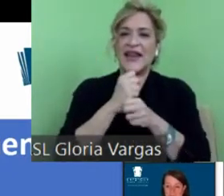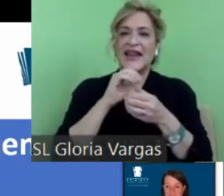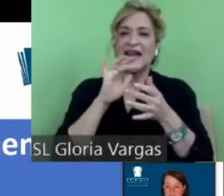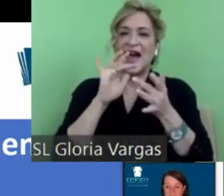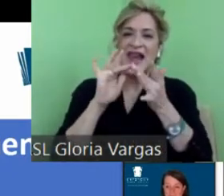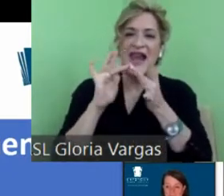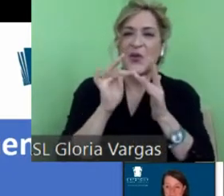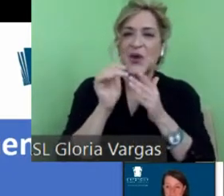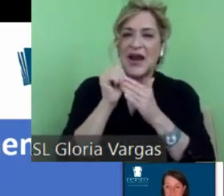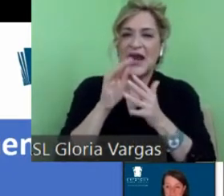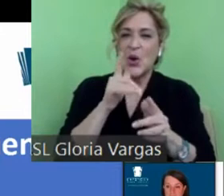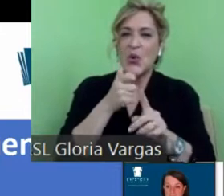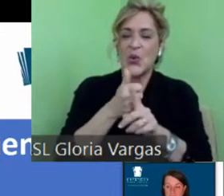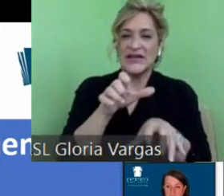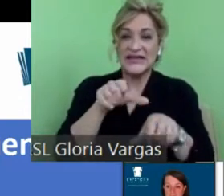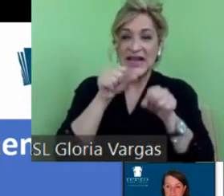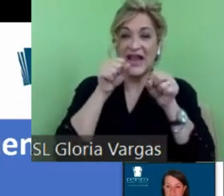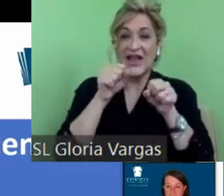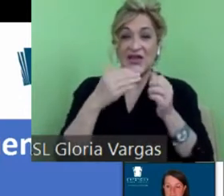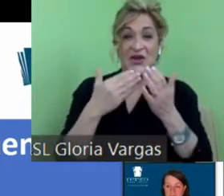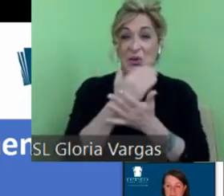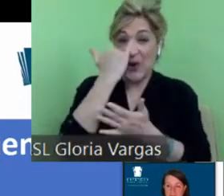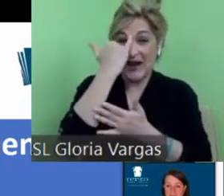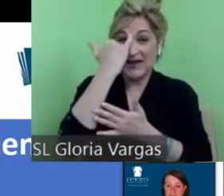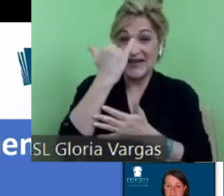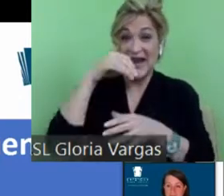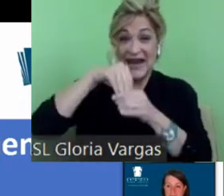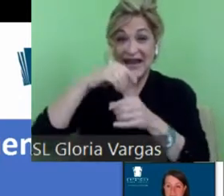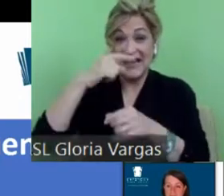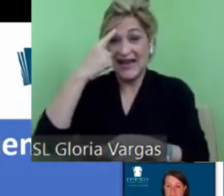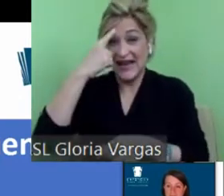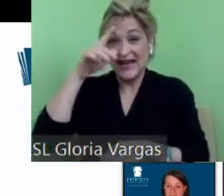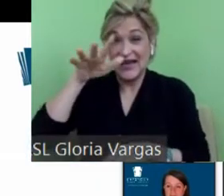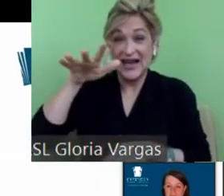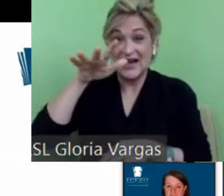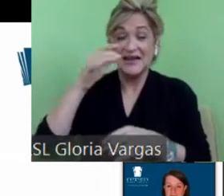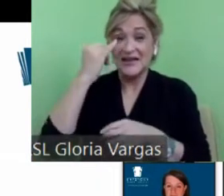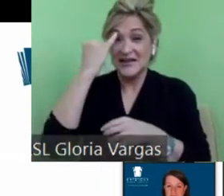can take this new idea in the Indian scenario forward.